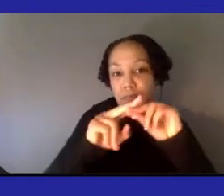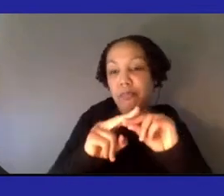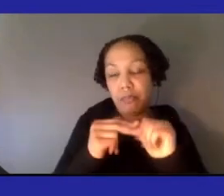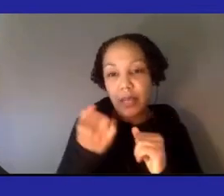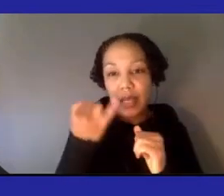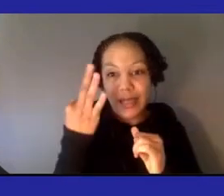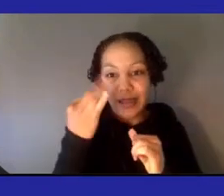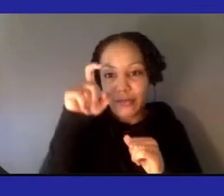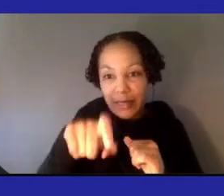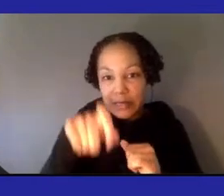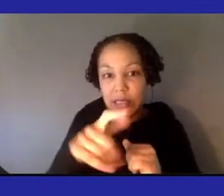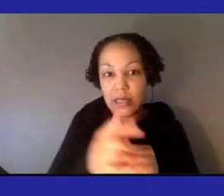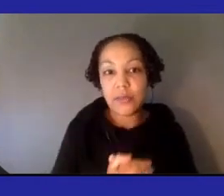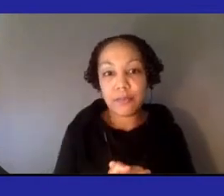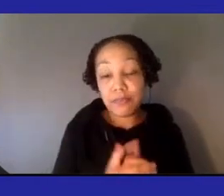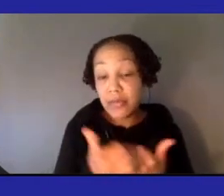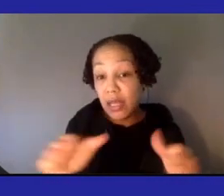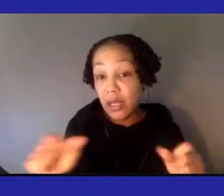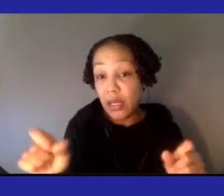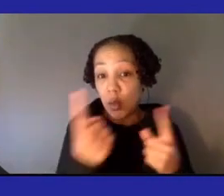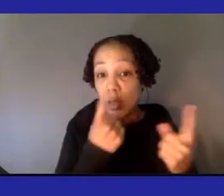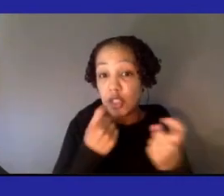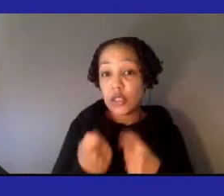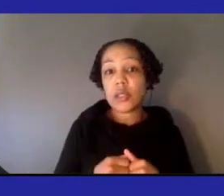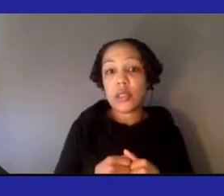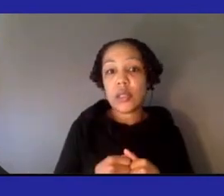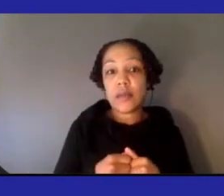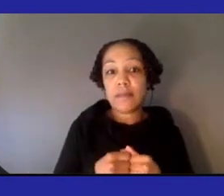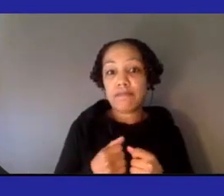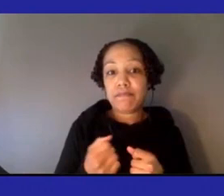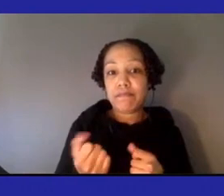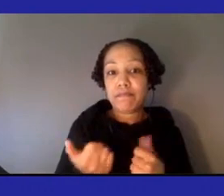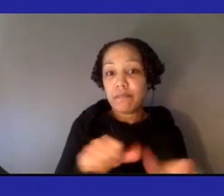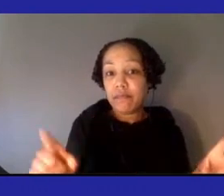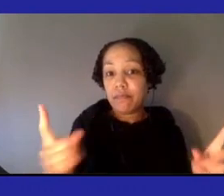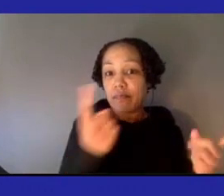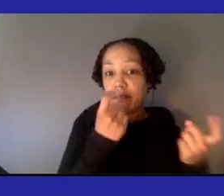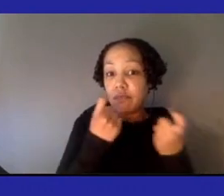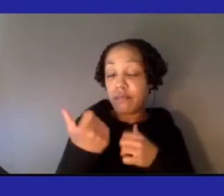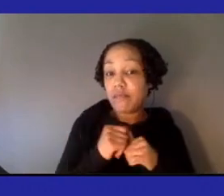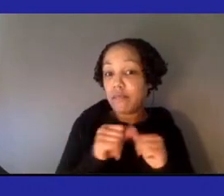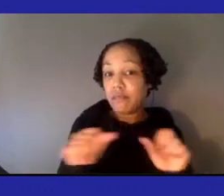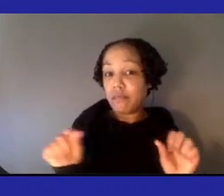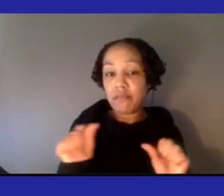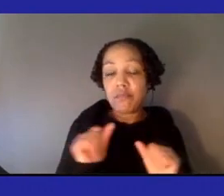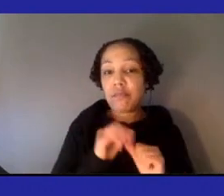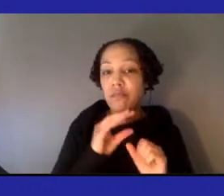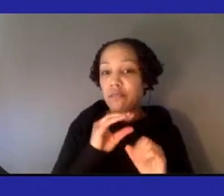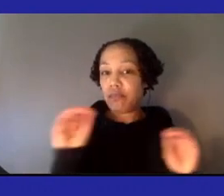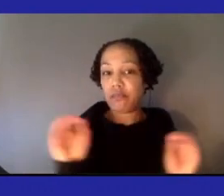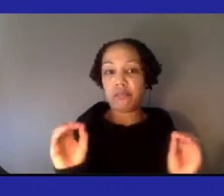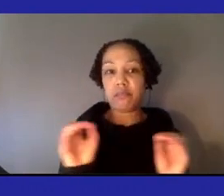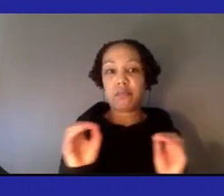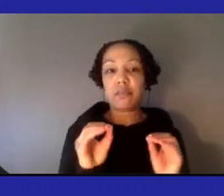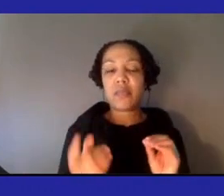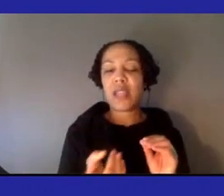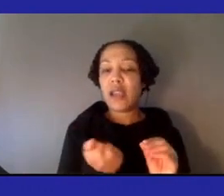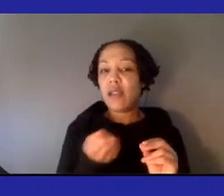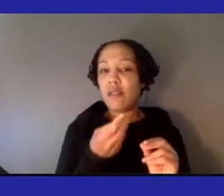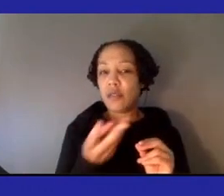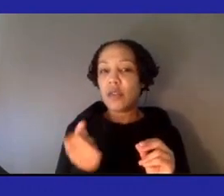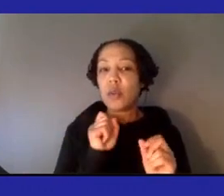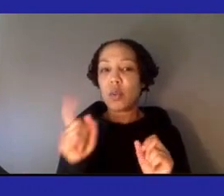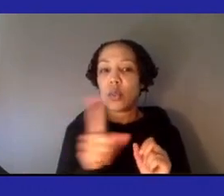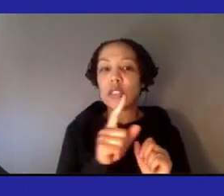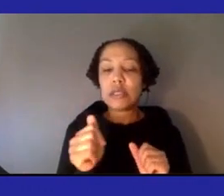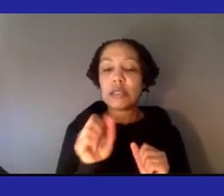And we'll take any questions. Any questions? For Katz, any questions? No questions. I have a few questions that actually Sally sent